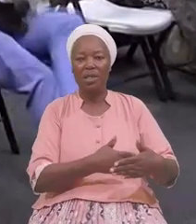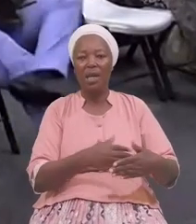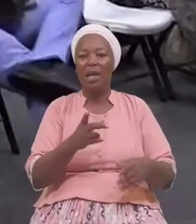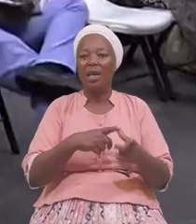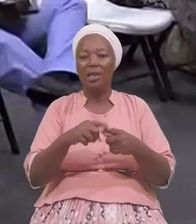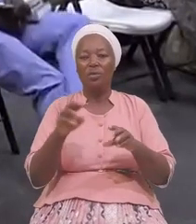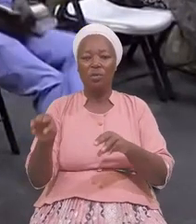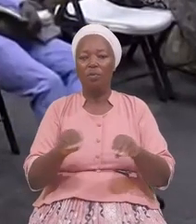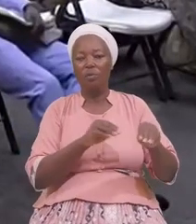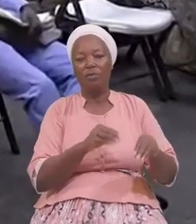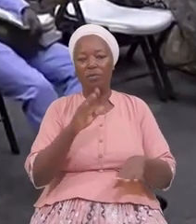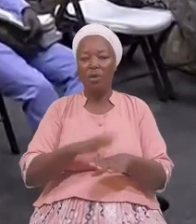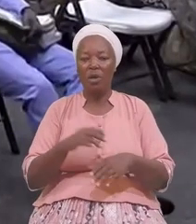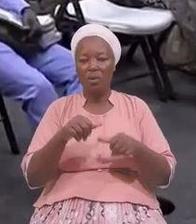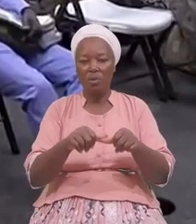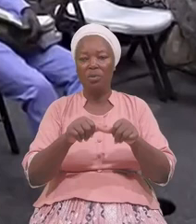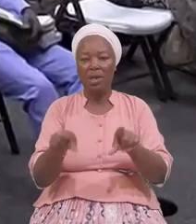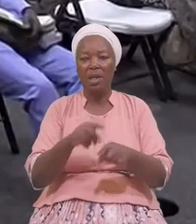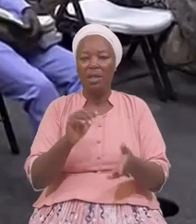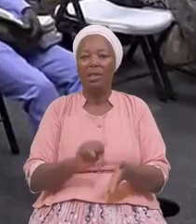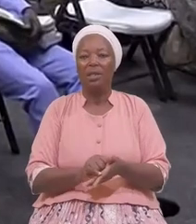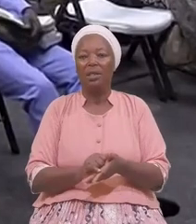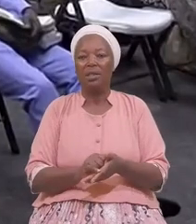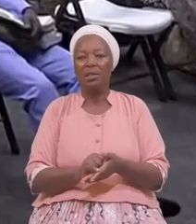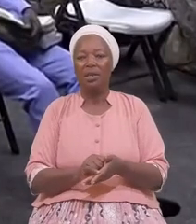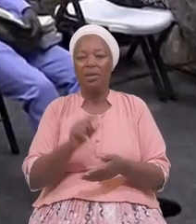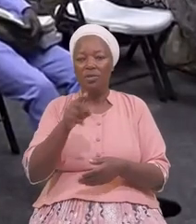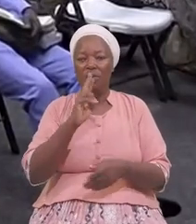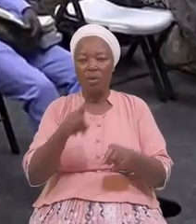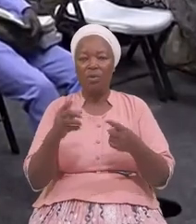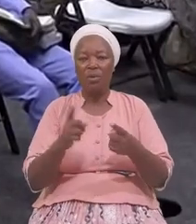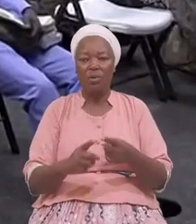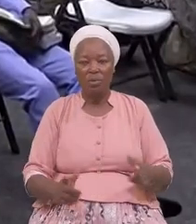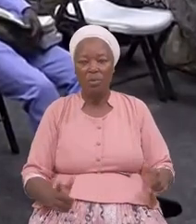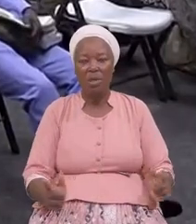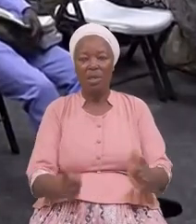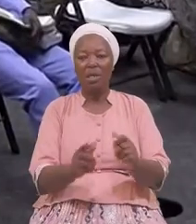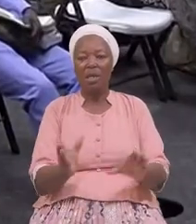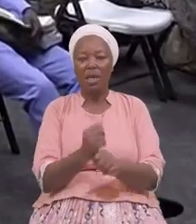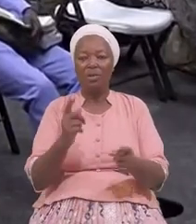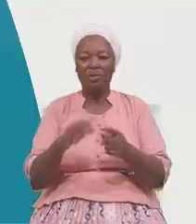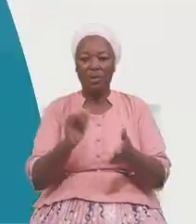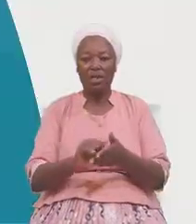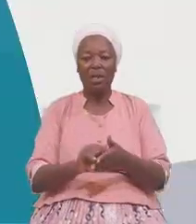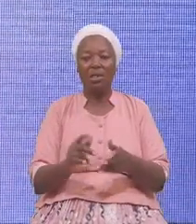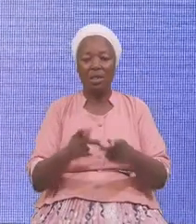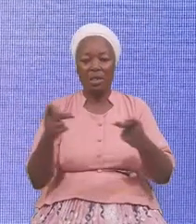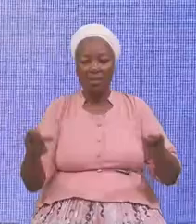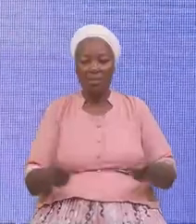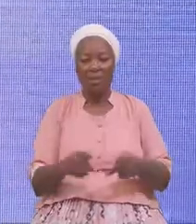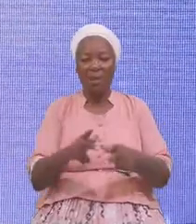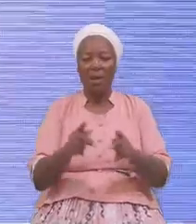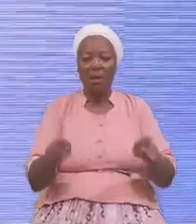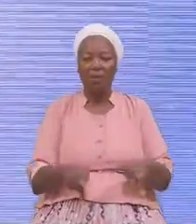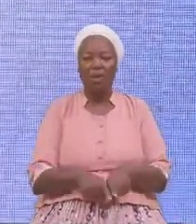you move on and on. You're going to reach the destination of a great life,